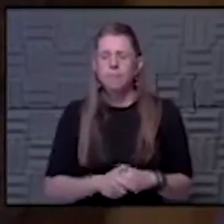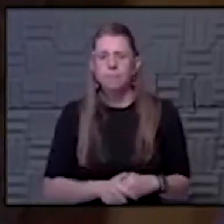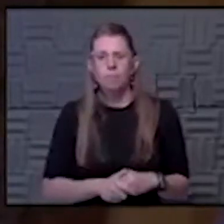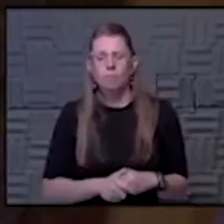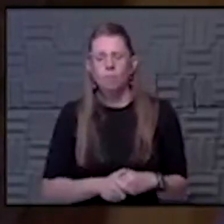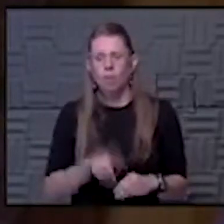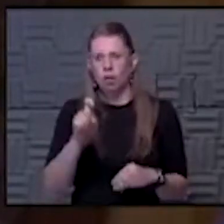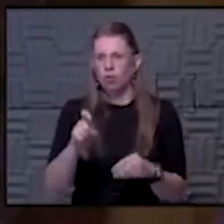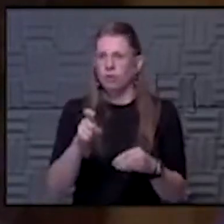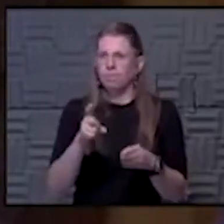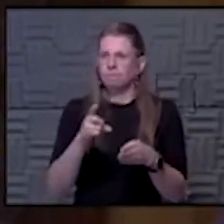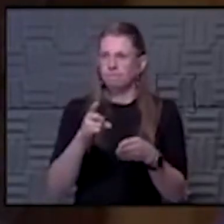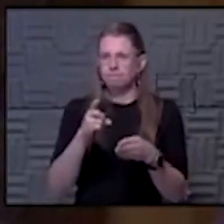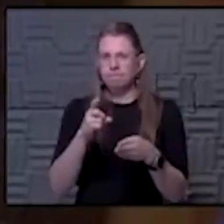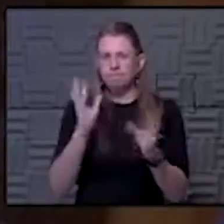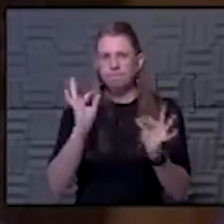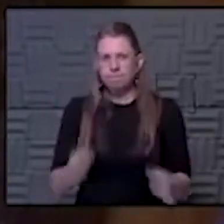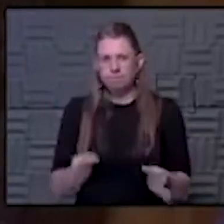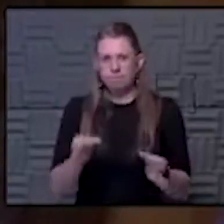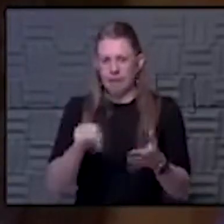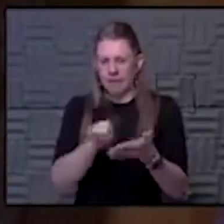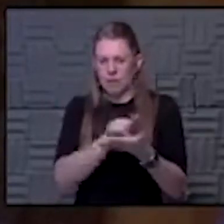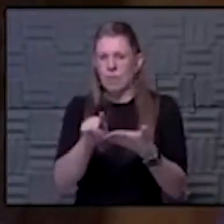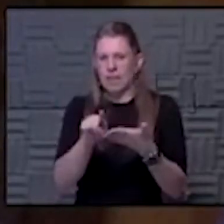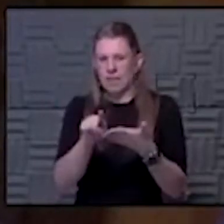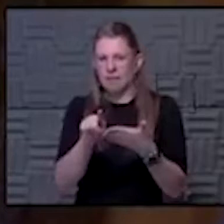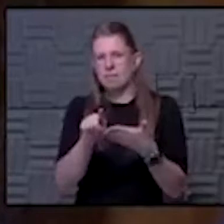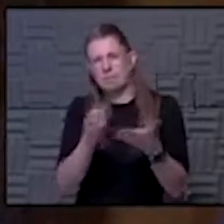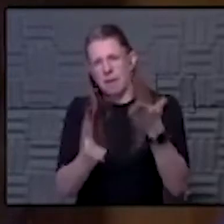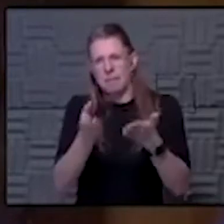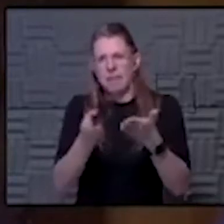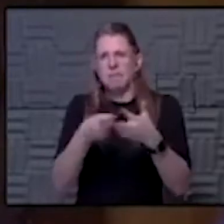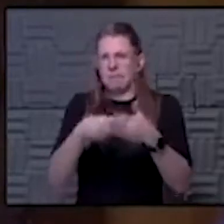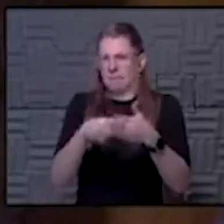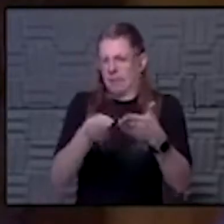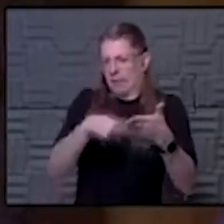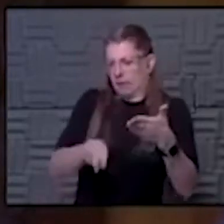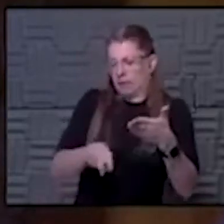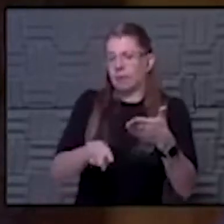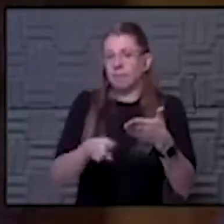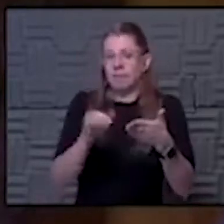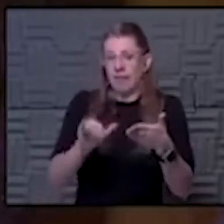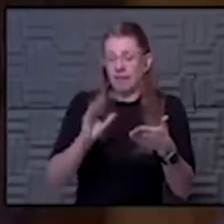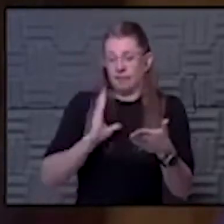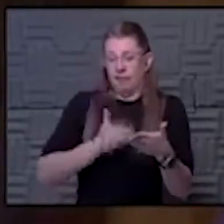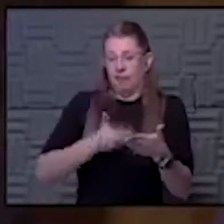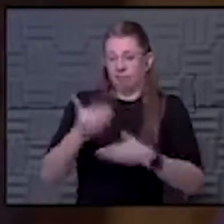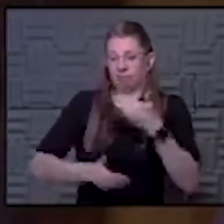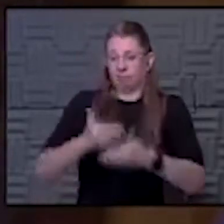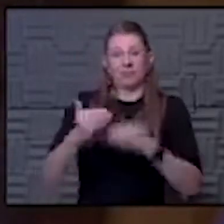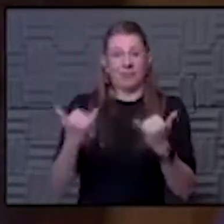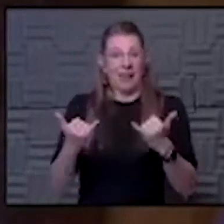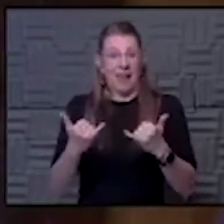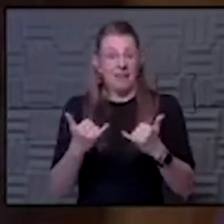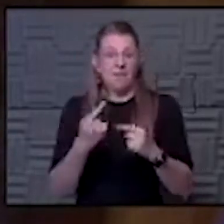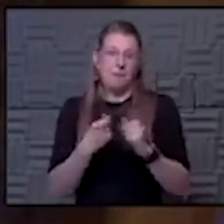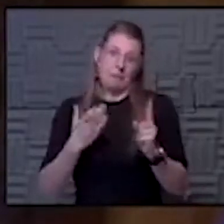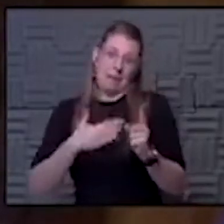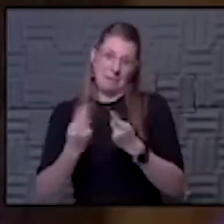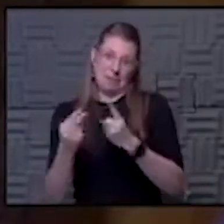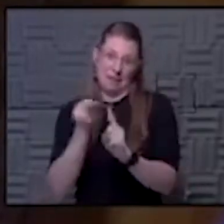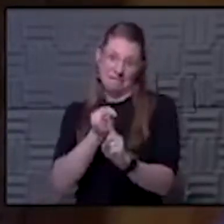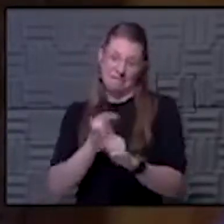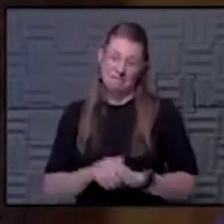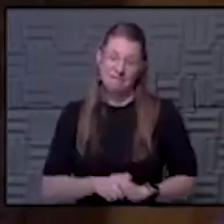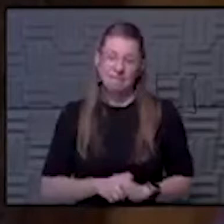that done by the end of this week, beginning of next. So that's where we are. From my perspective,